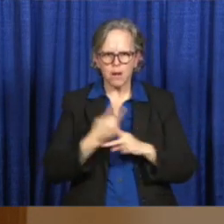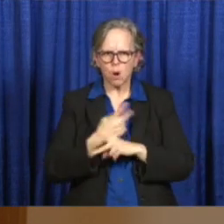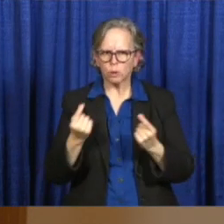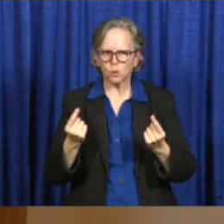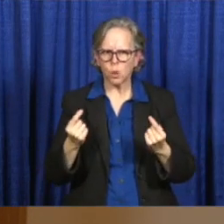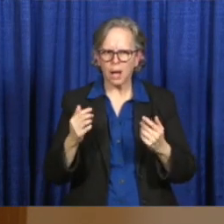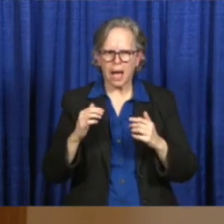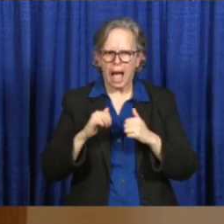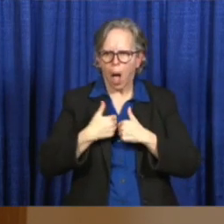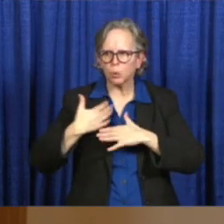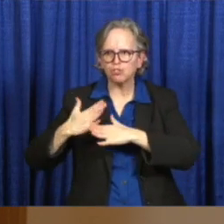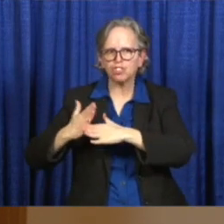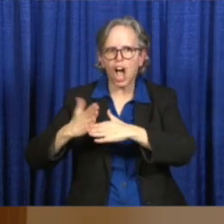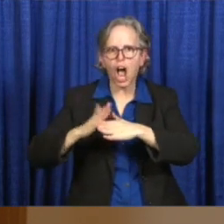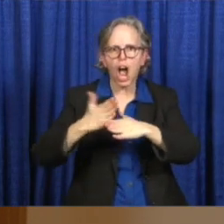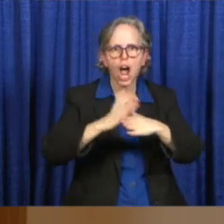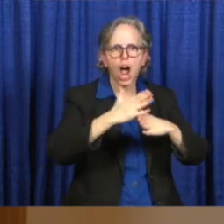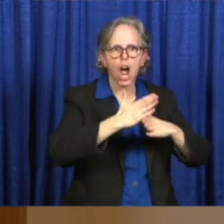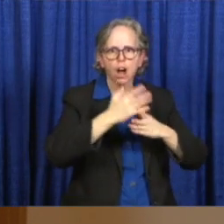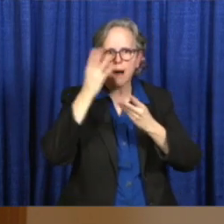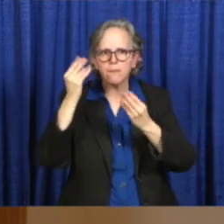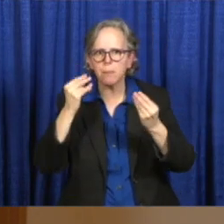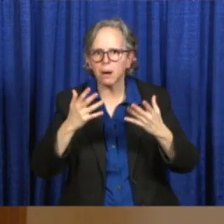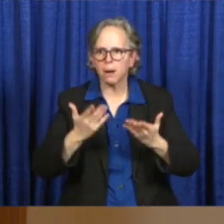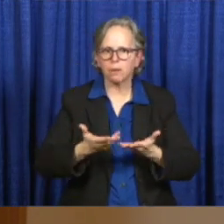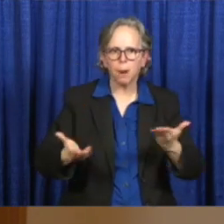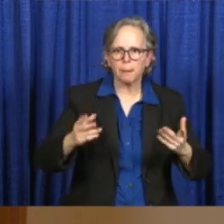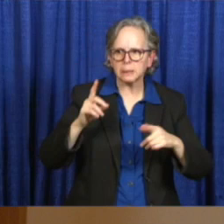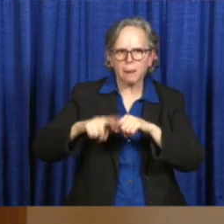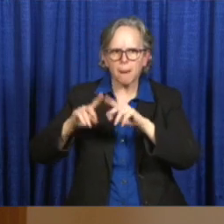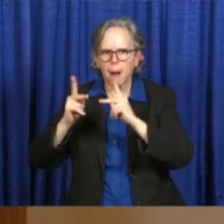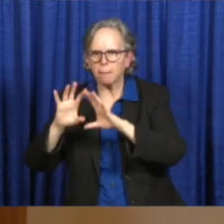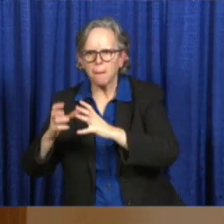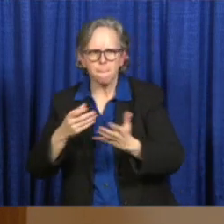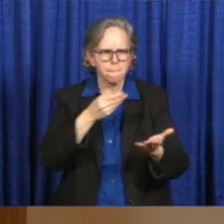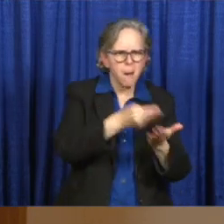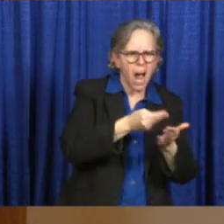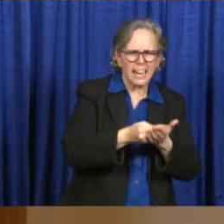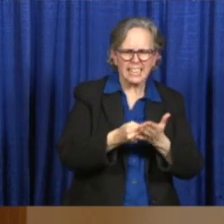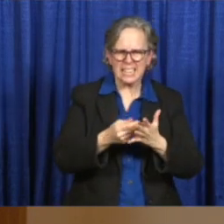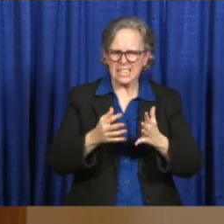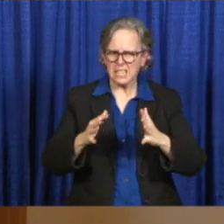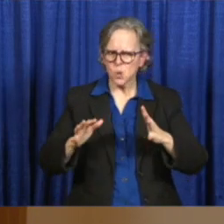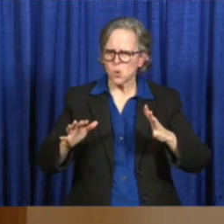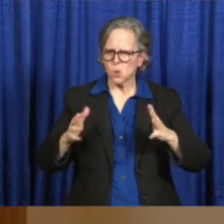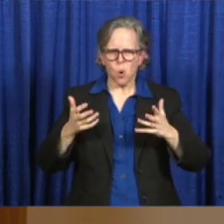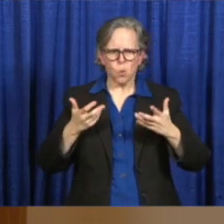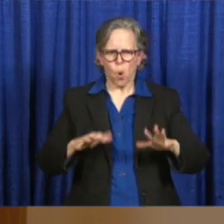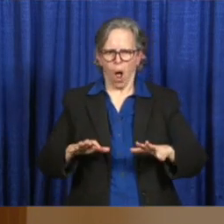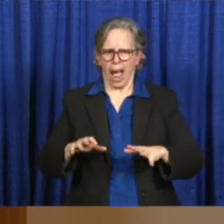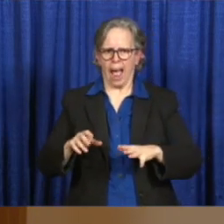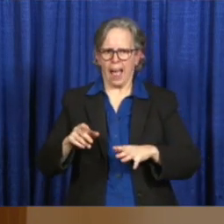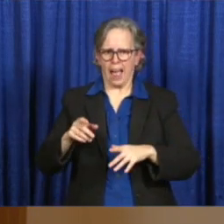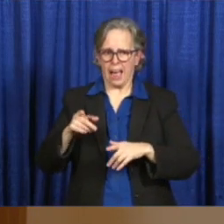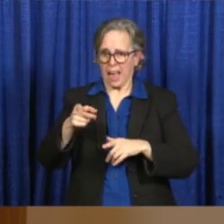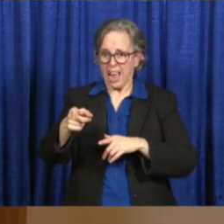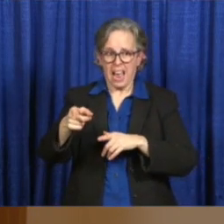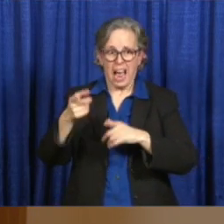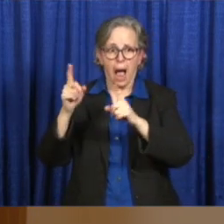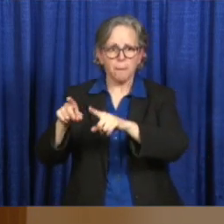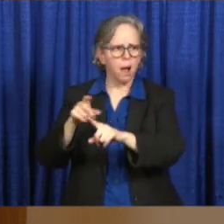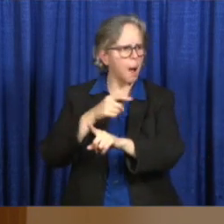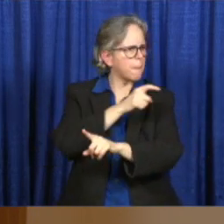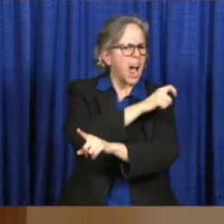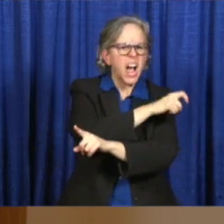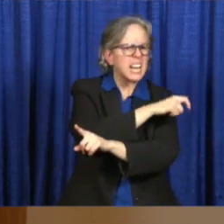in addition to funneling? Nobody wants to be sitting there with an idle ventilator while in another neighboring state they need it that